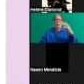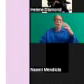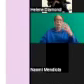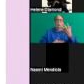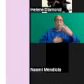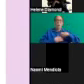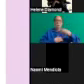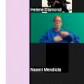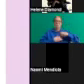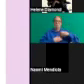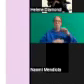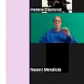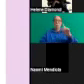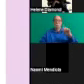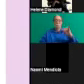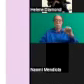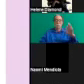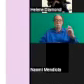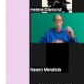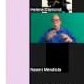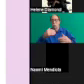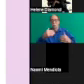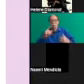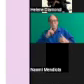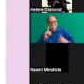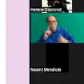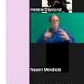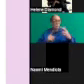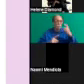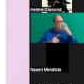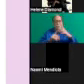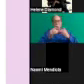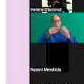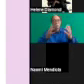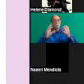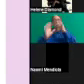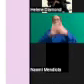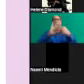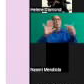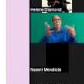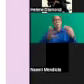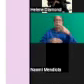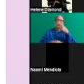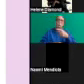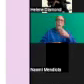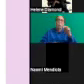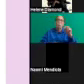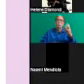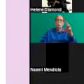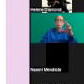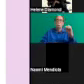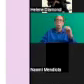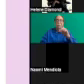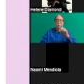that. Don't just label someone as a general label as neurodiverse or something like that. That's an